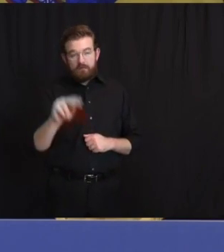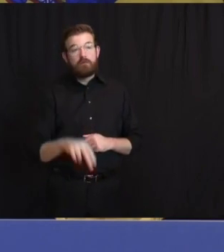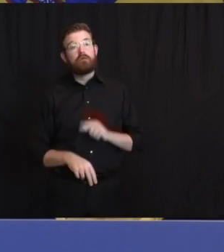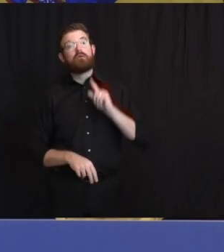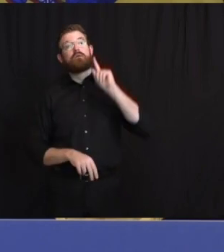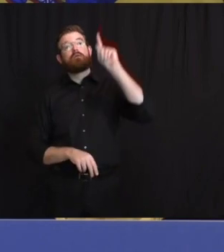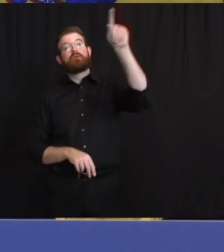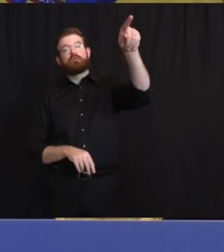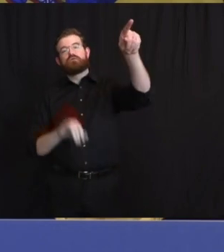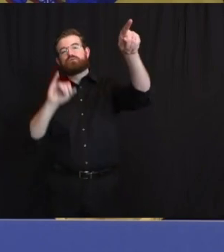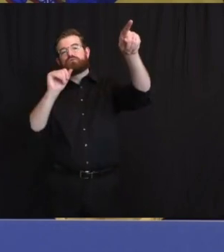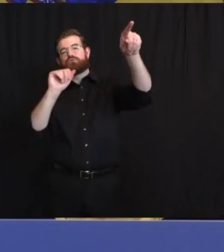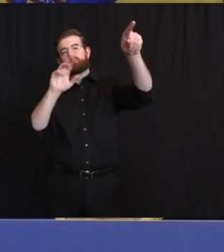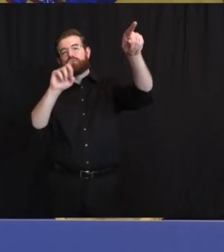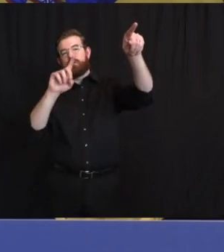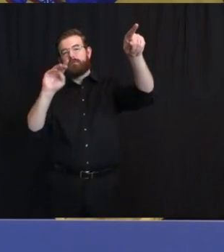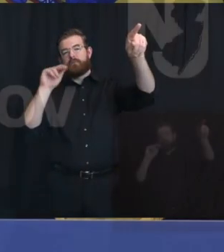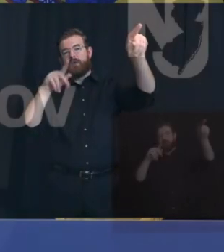and Preparedness.